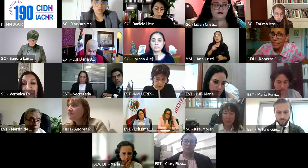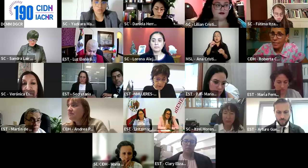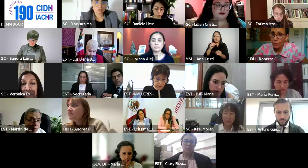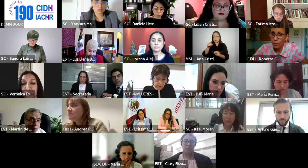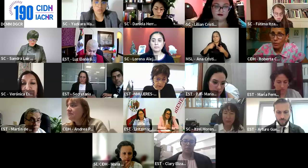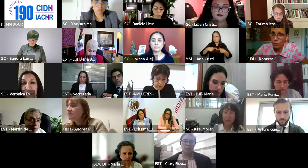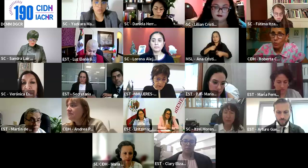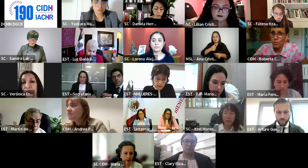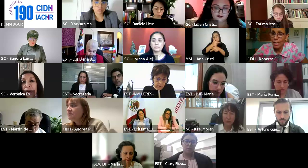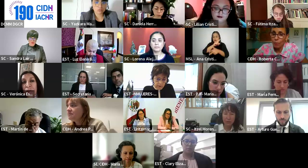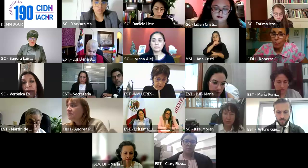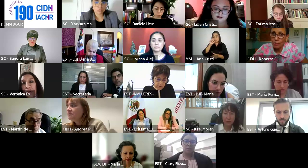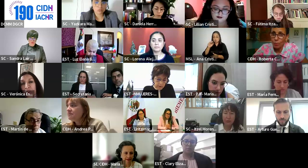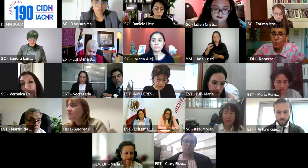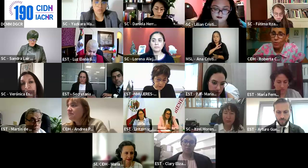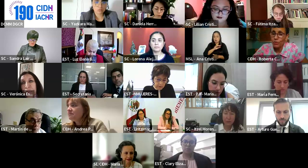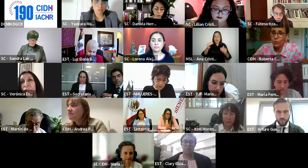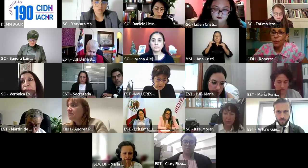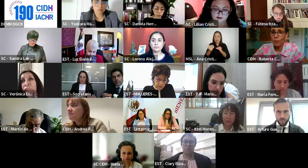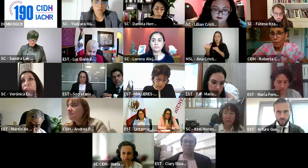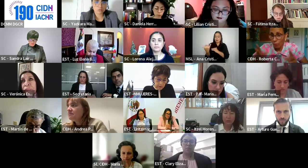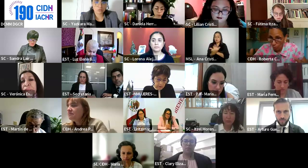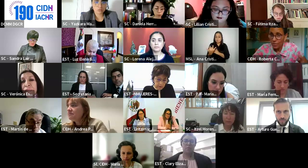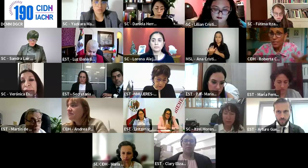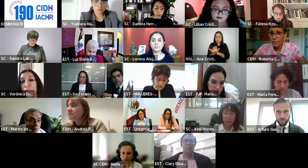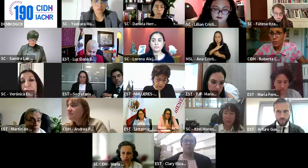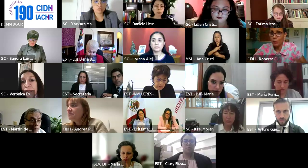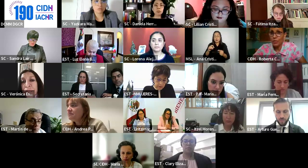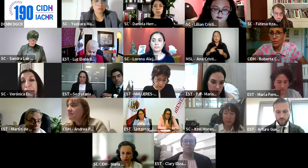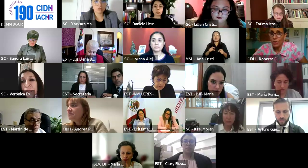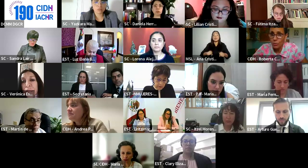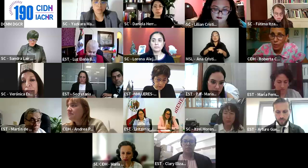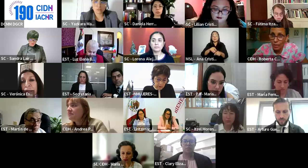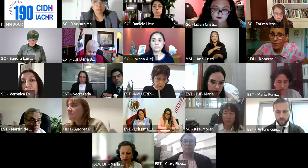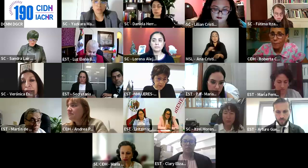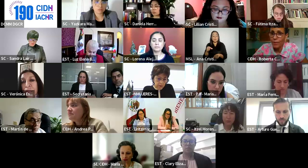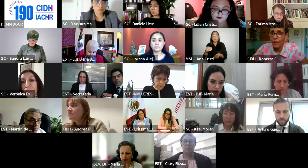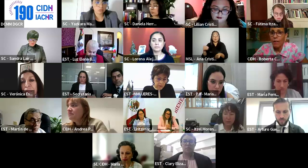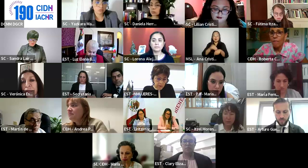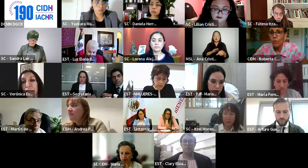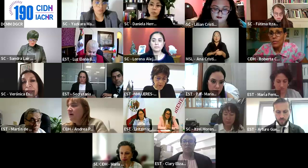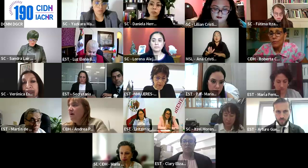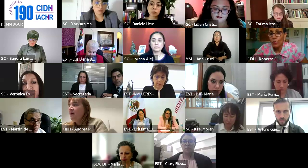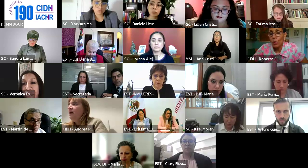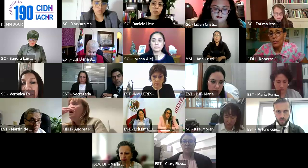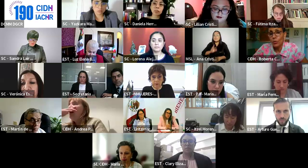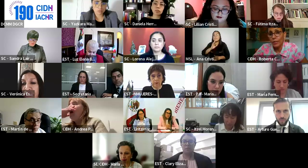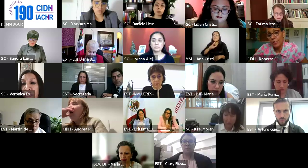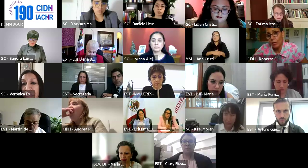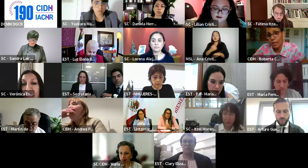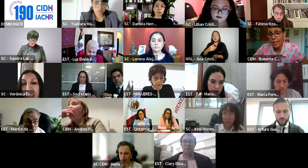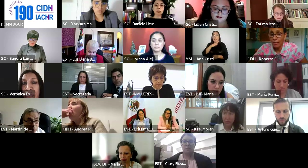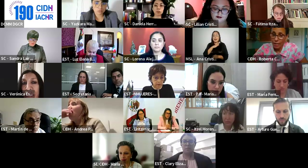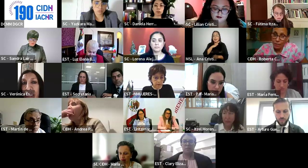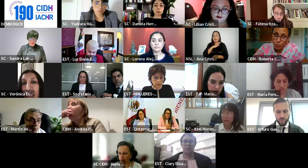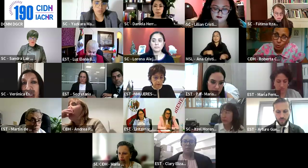subtitles facility and you can use the language that's appropriate to you. And of course, there is interpretation as well here. For those of you who are